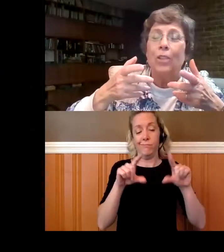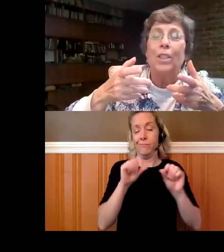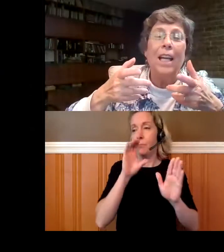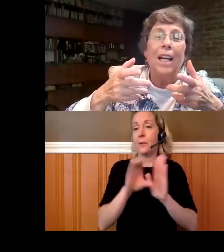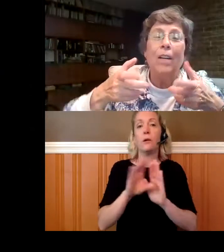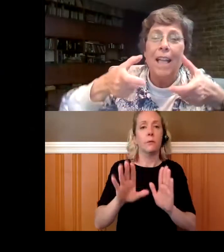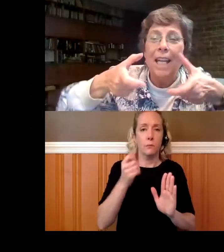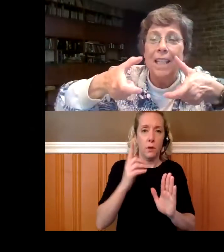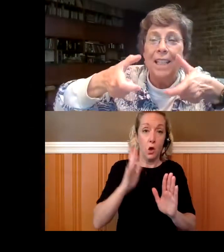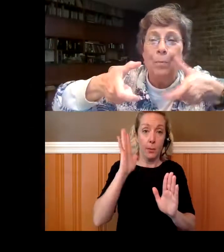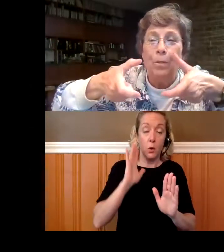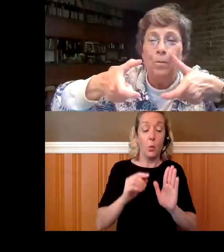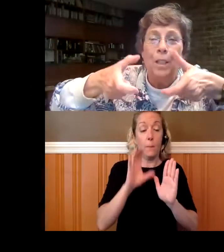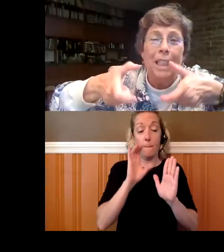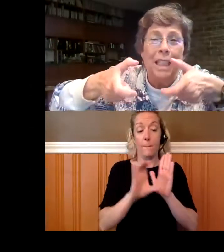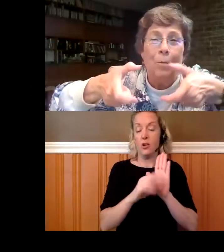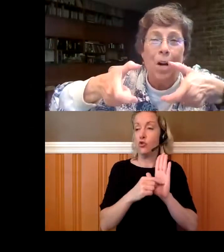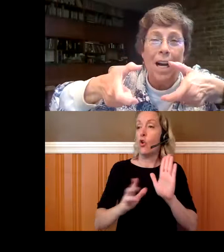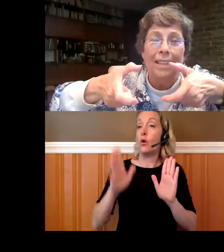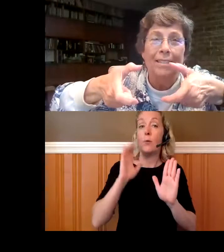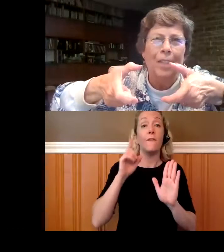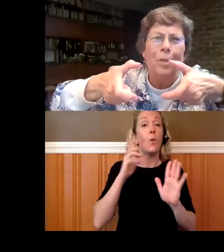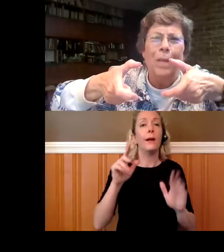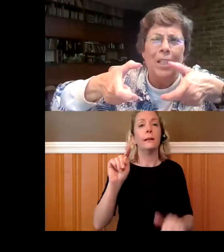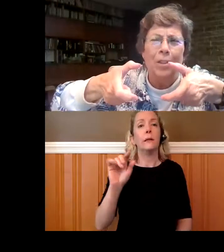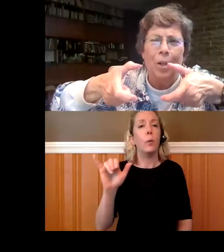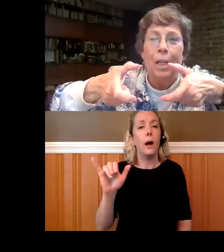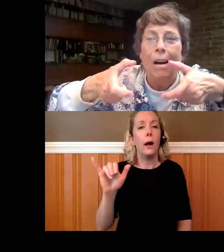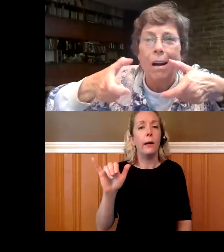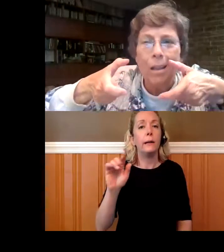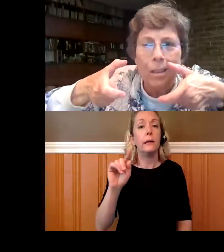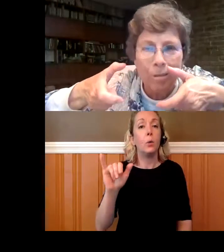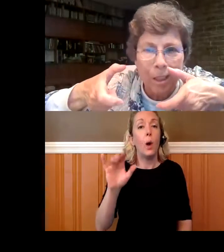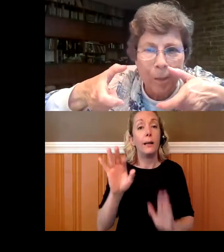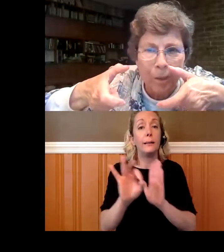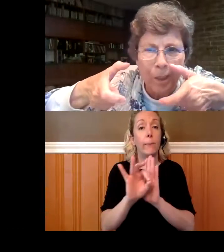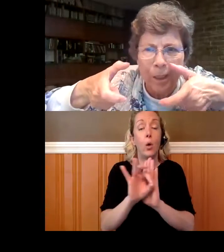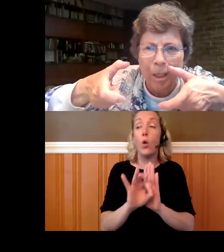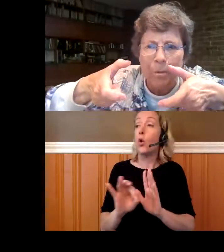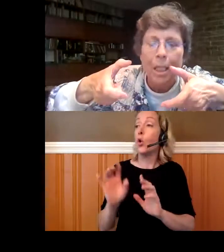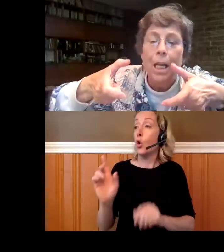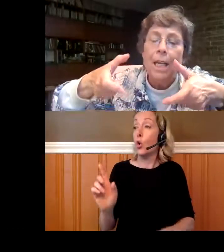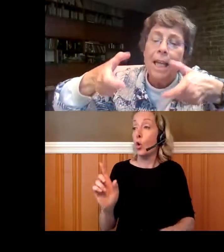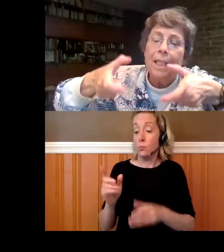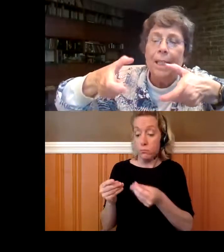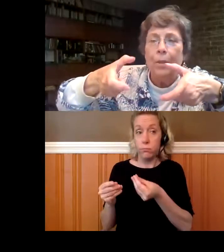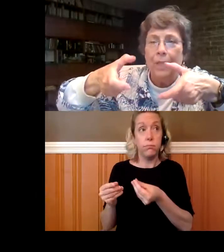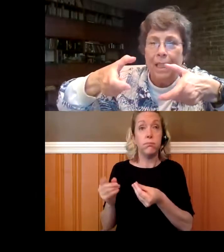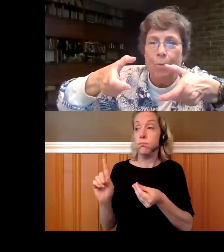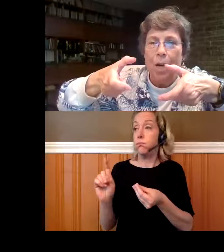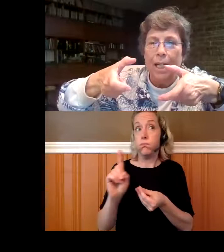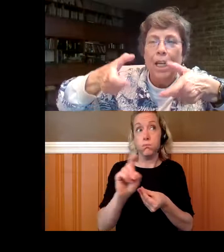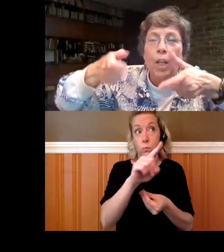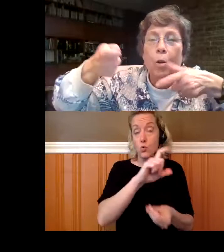many years ago. I don't know what the symbol of TTY was. Take this symbol of TTY and go to the policeman over there at the